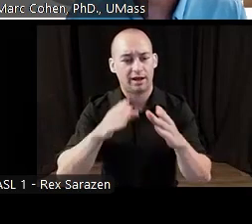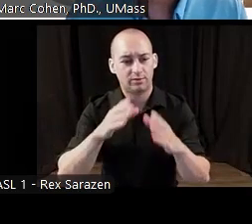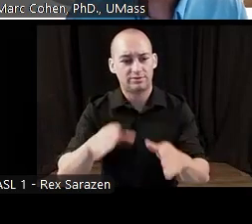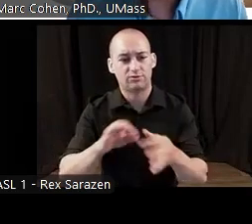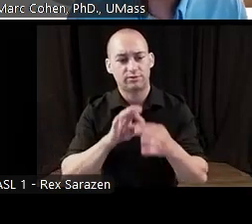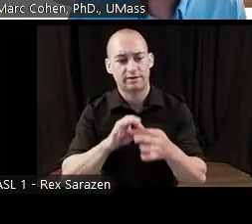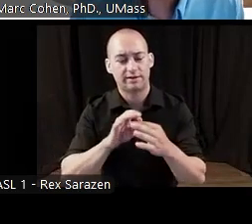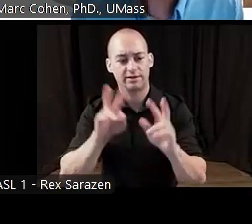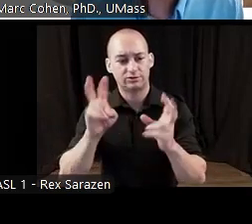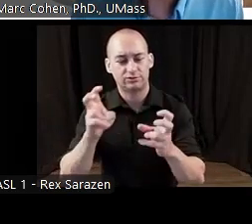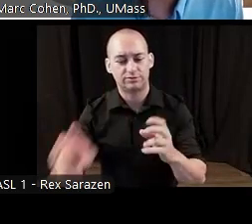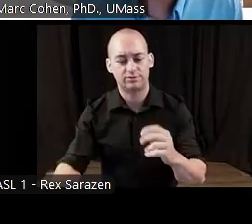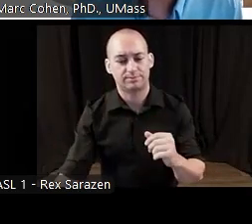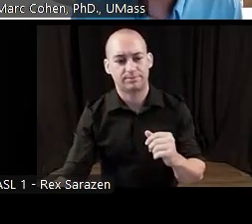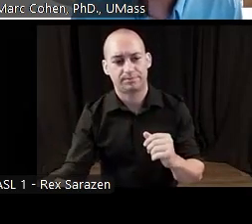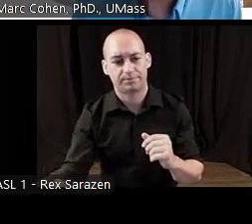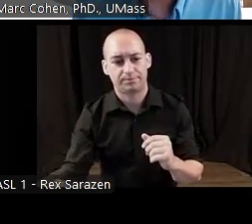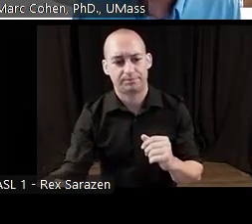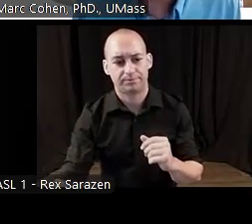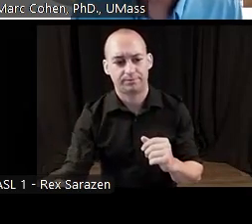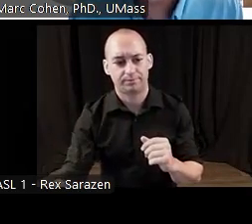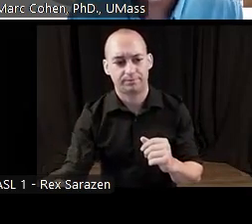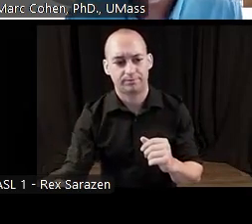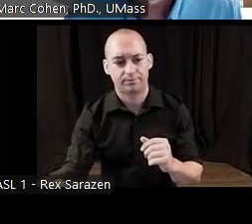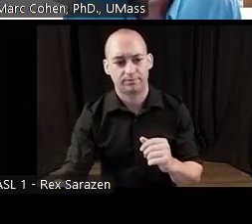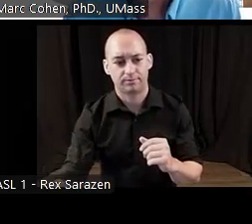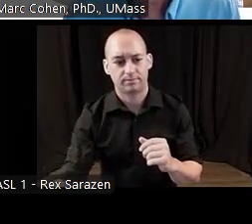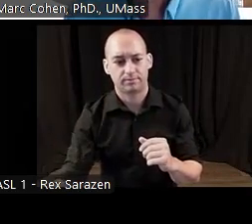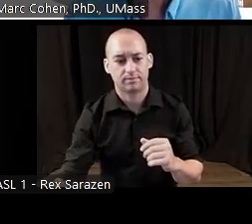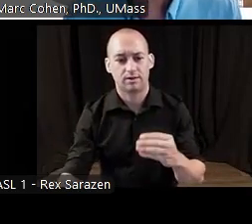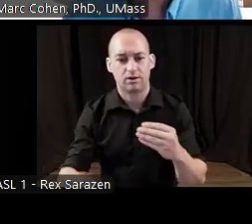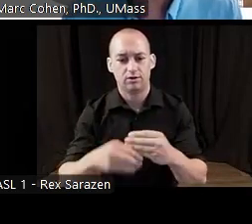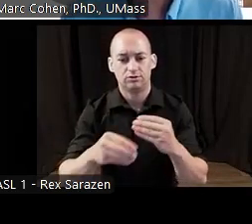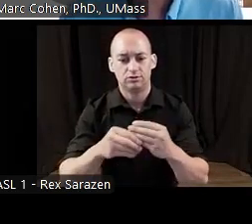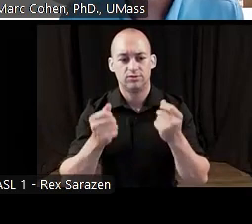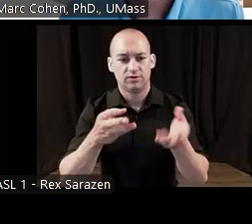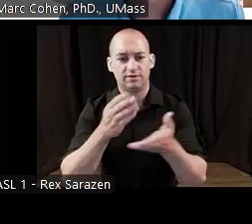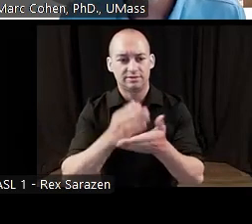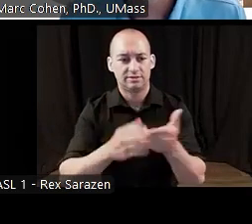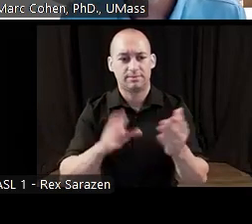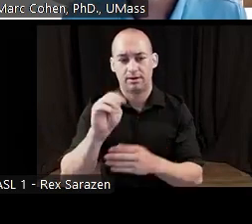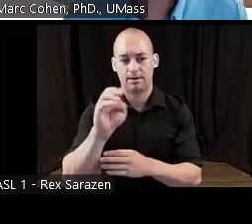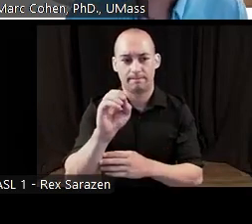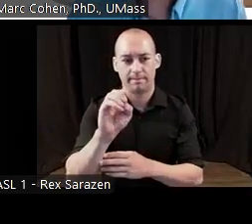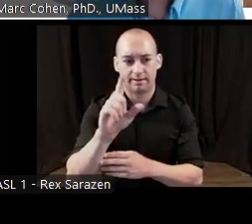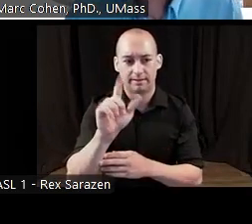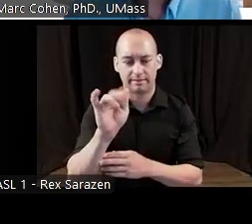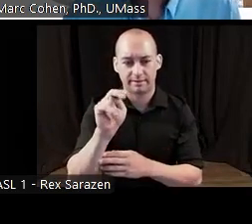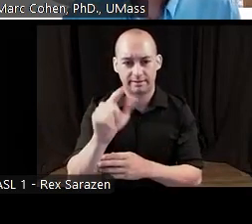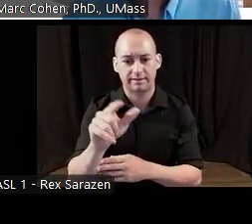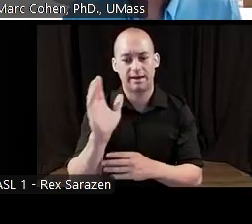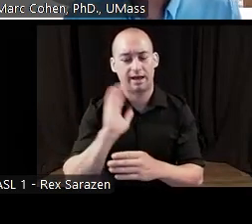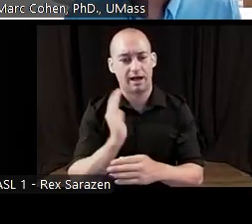issues and also providing input into some of the modeling. And our team at UMass Boston will be